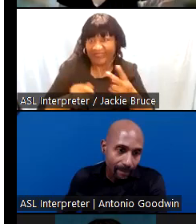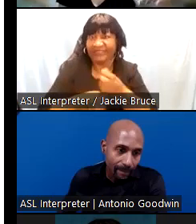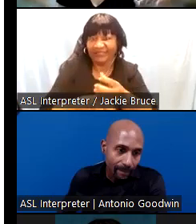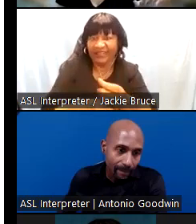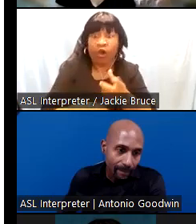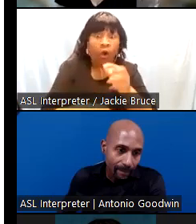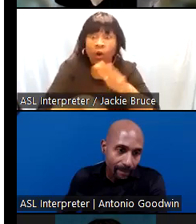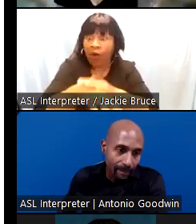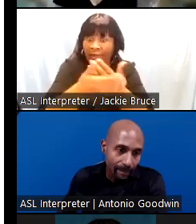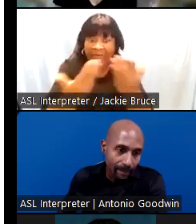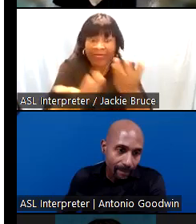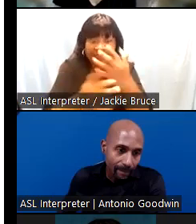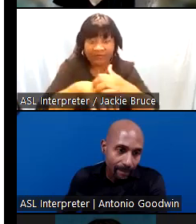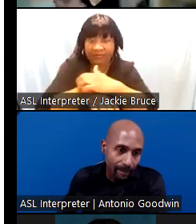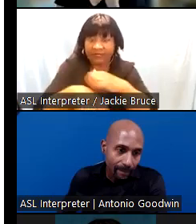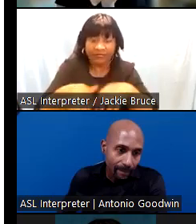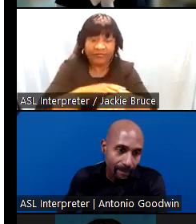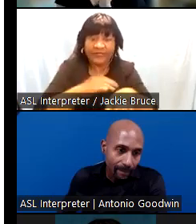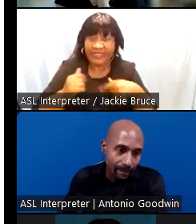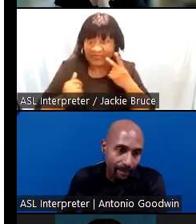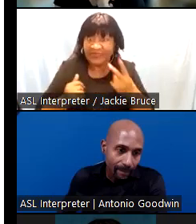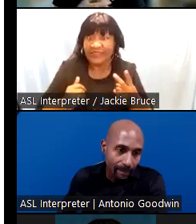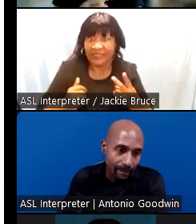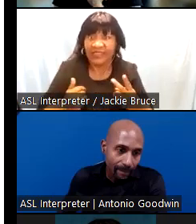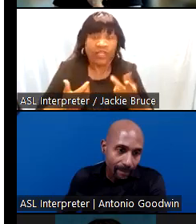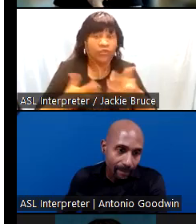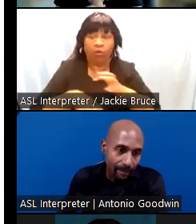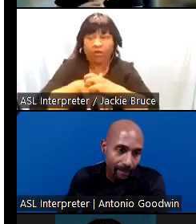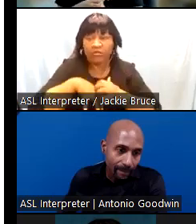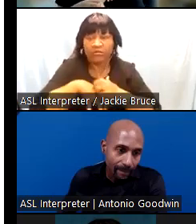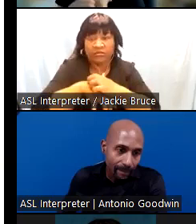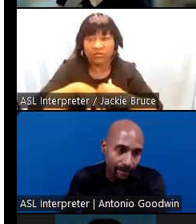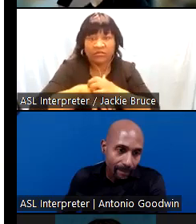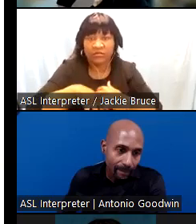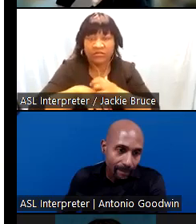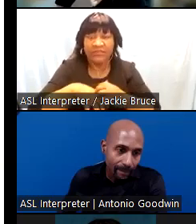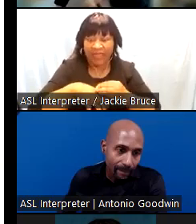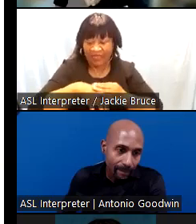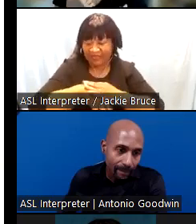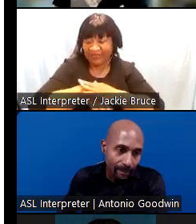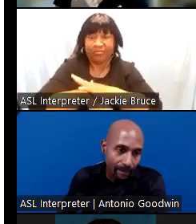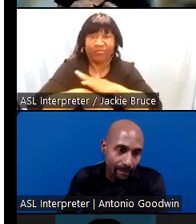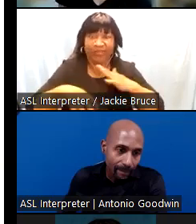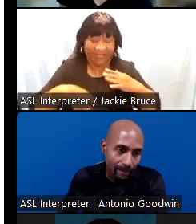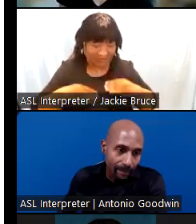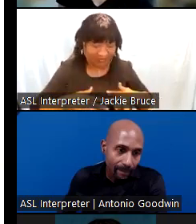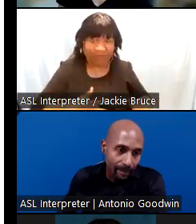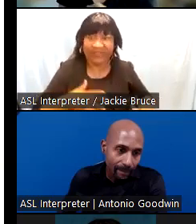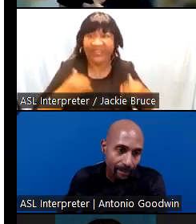our hands. We don't want to be like scratching them because we can spread them on our own selves.